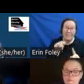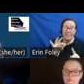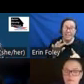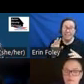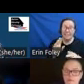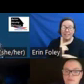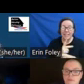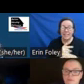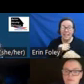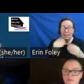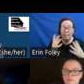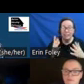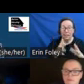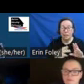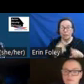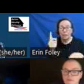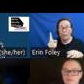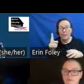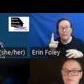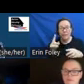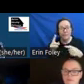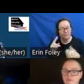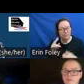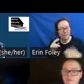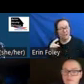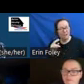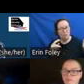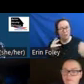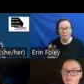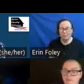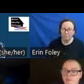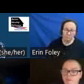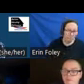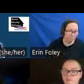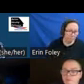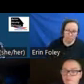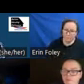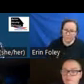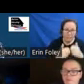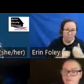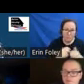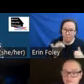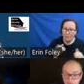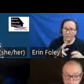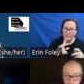caregiver quits, the person with a disability has to move. This is problematic.